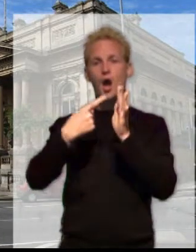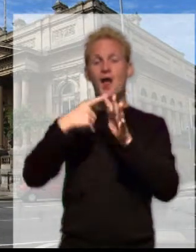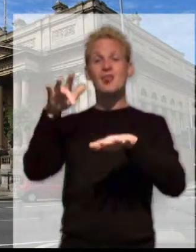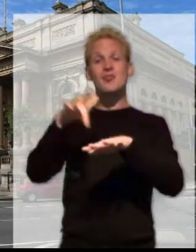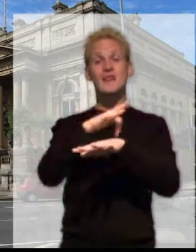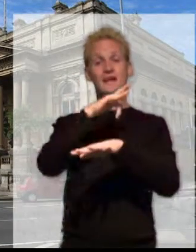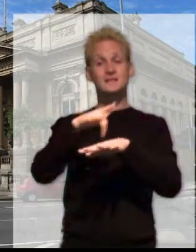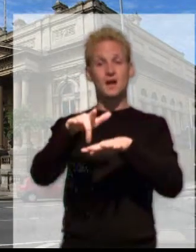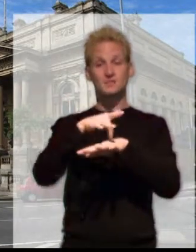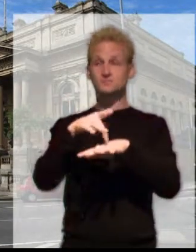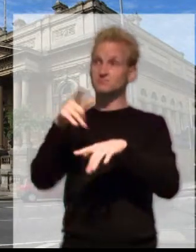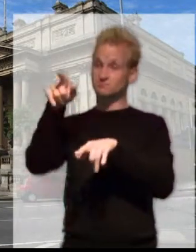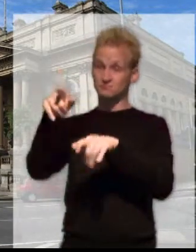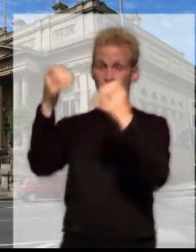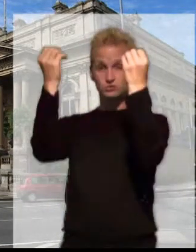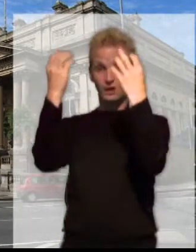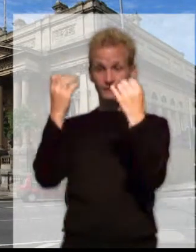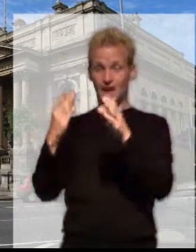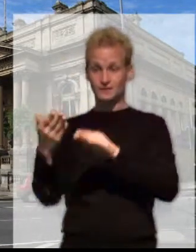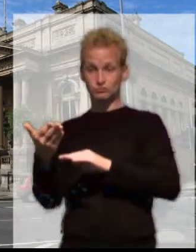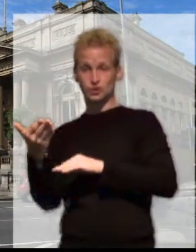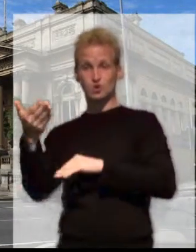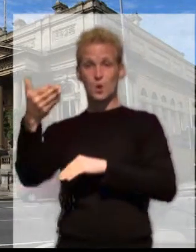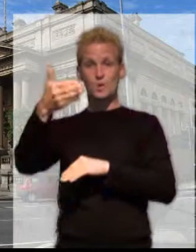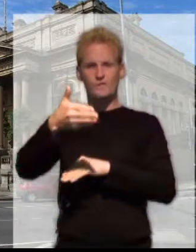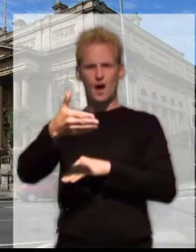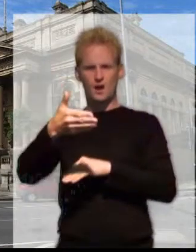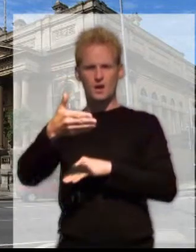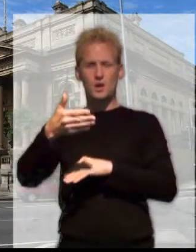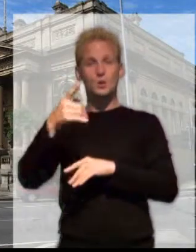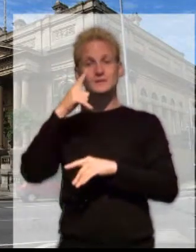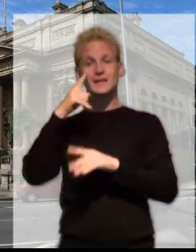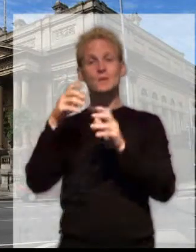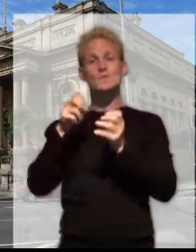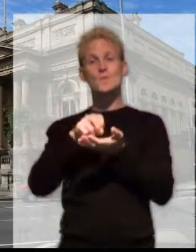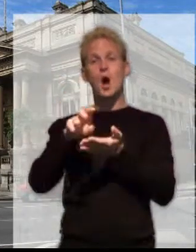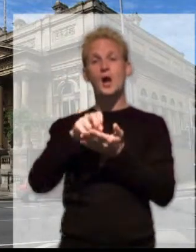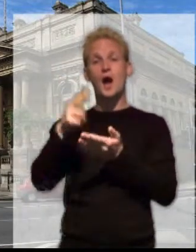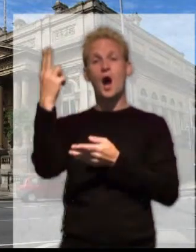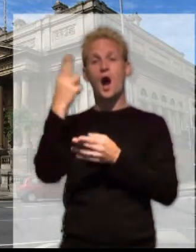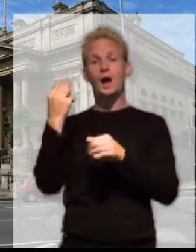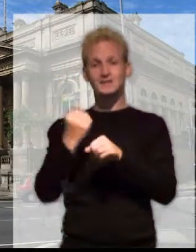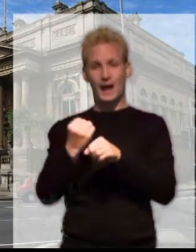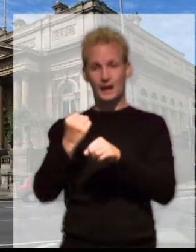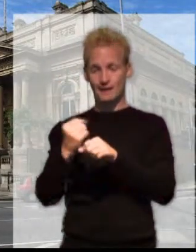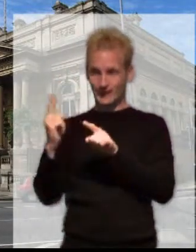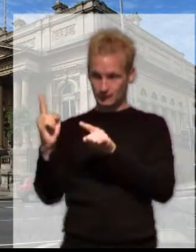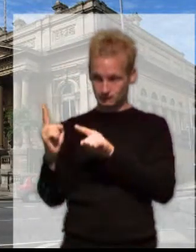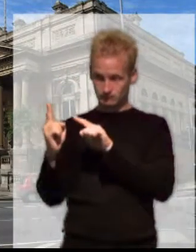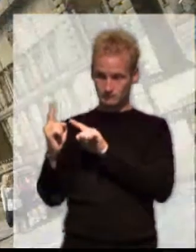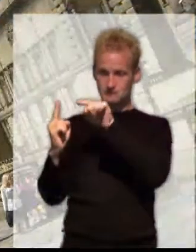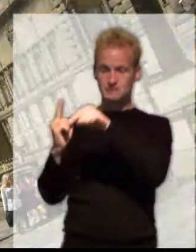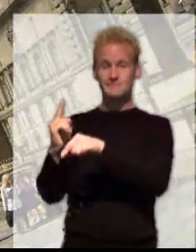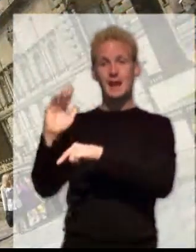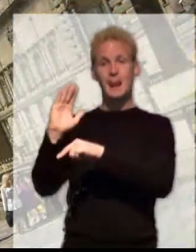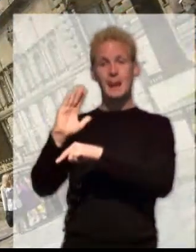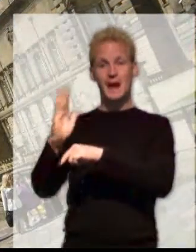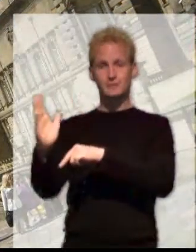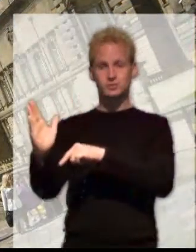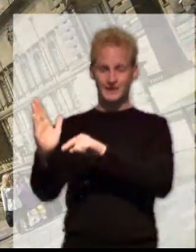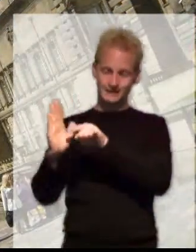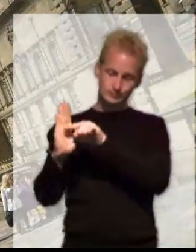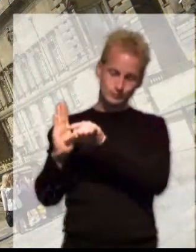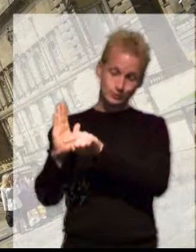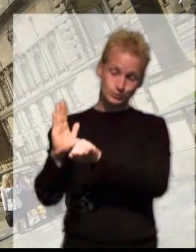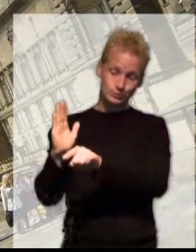the road at the pedestrian crossing. Go past the Walker Art Gallery and Library, continue down the hill,